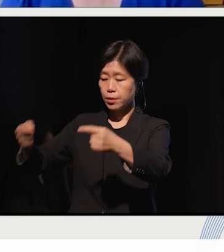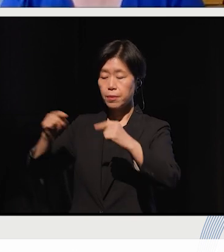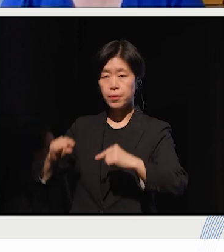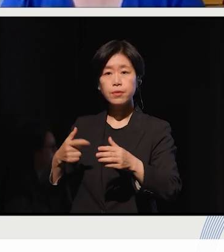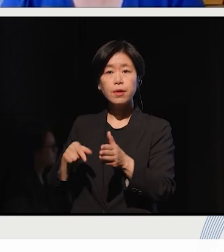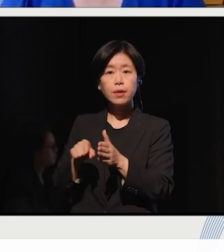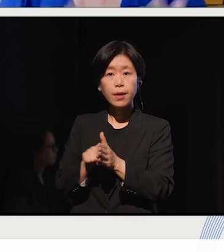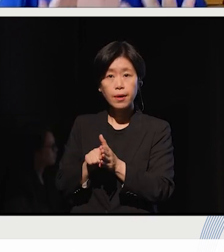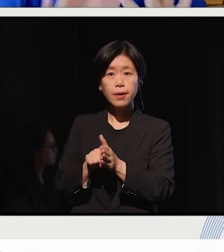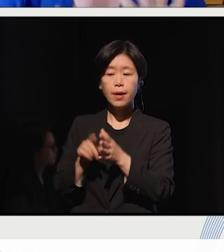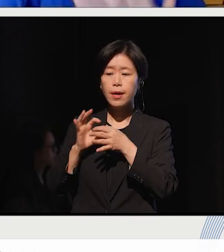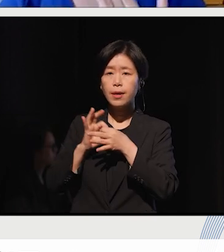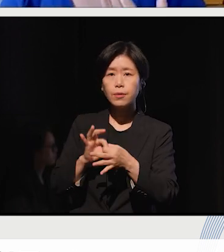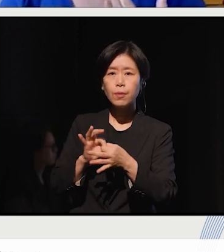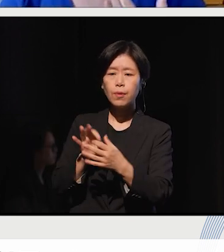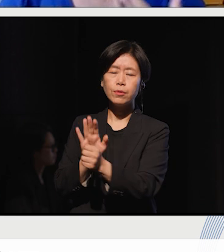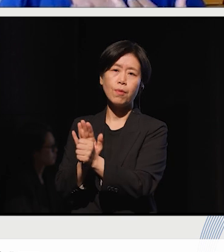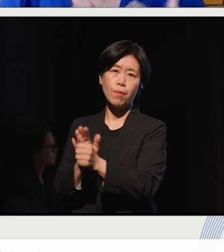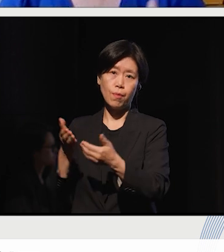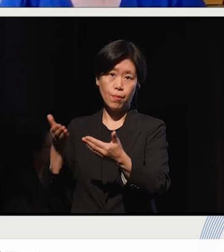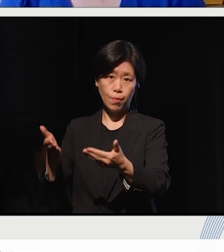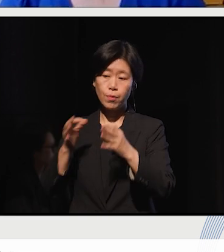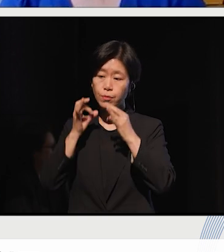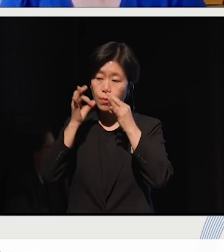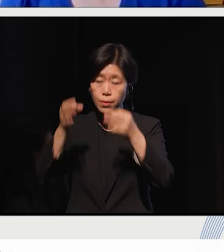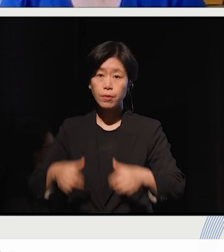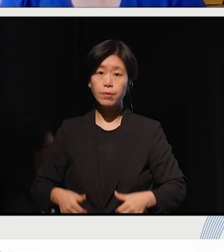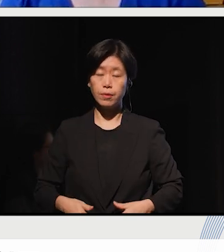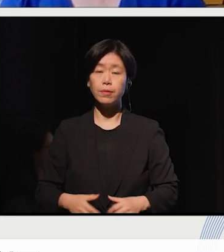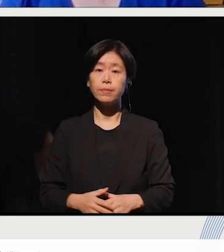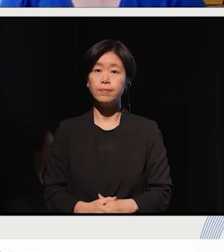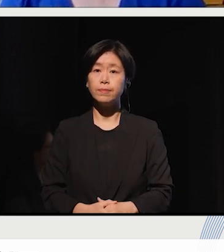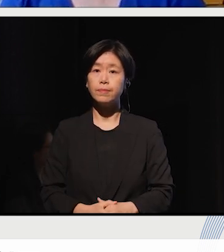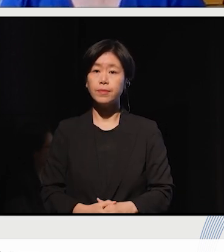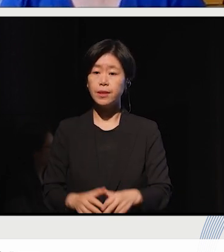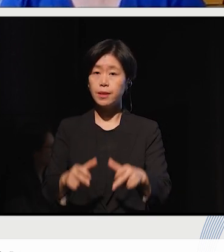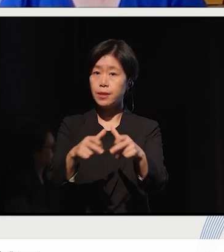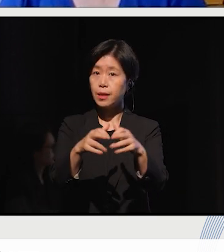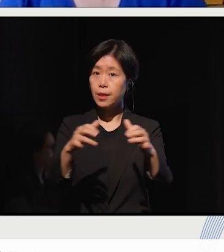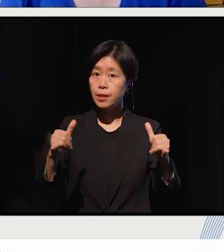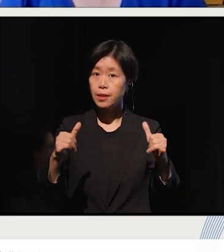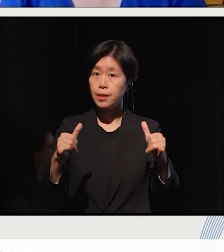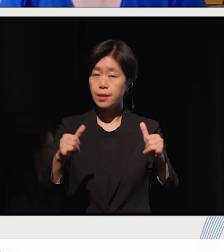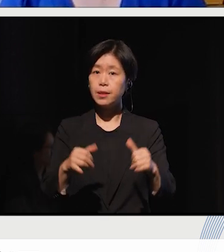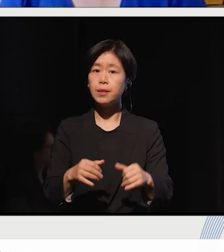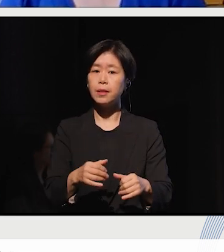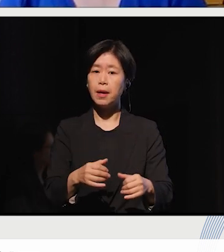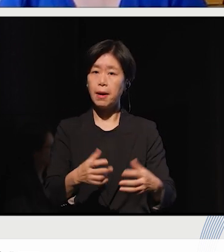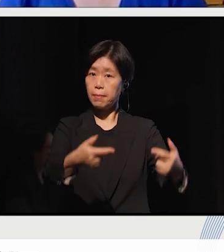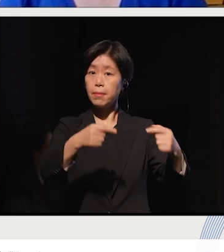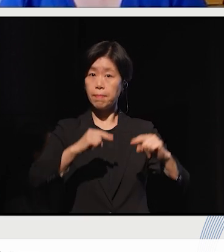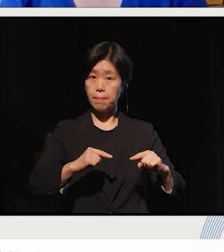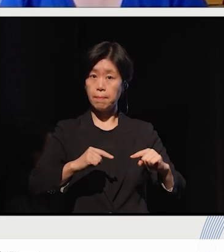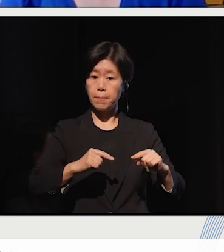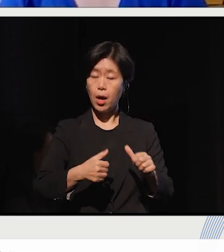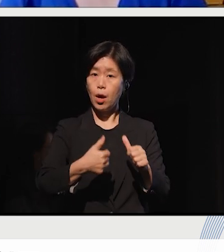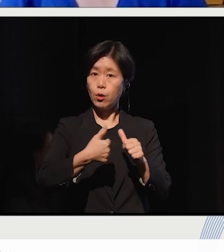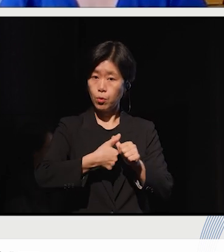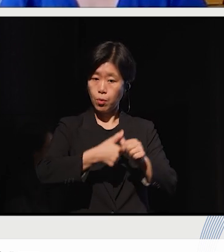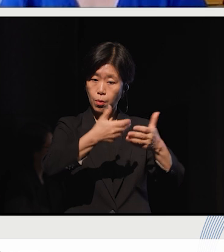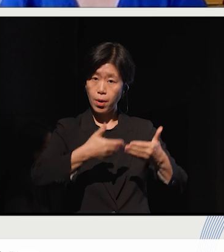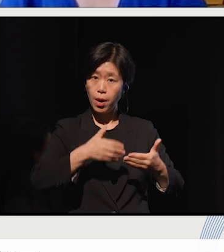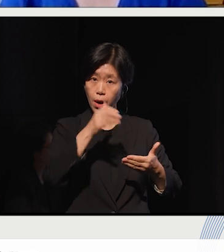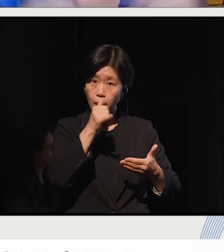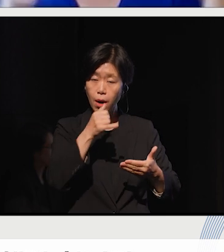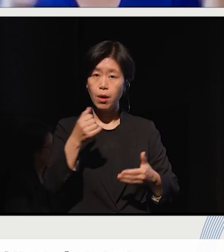community engagement. Identify and consult with people with disabilities as advisors and as community and